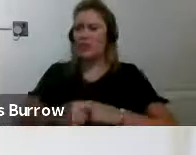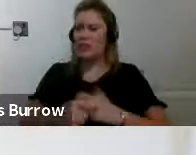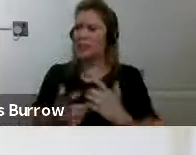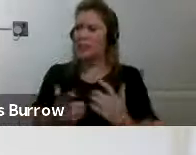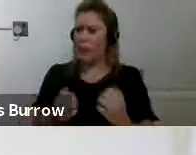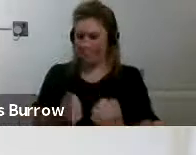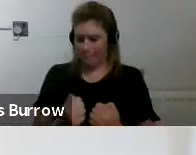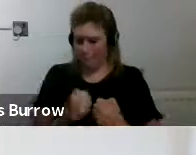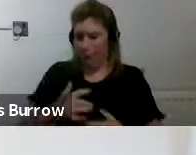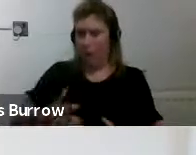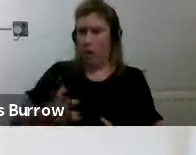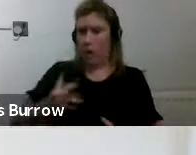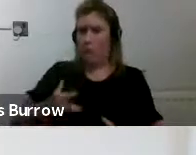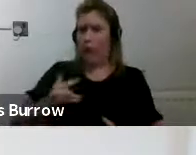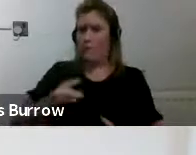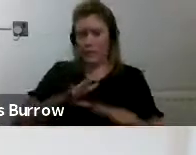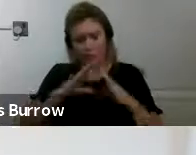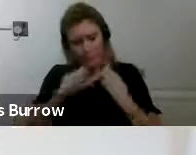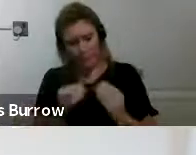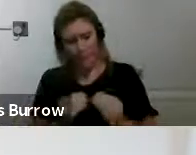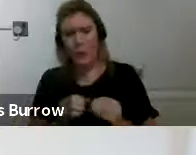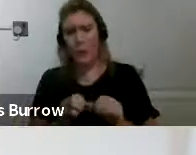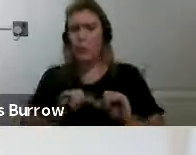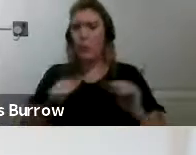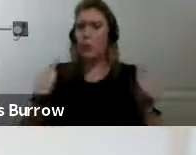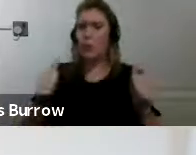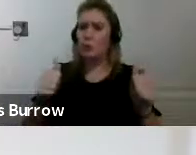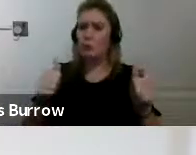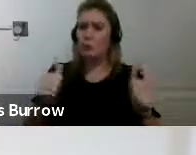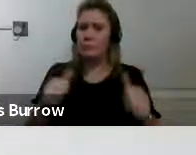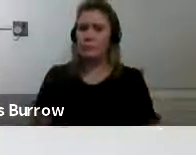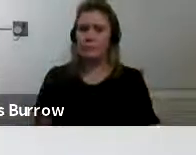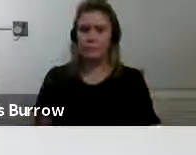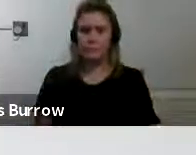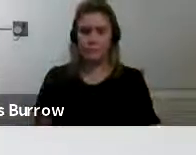something good with my life.